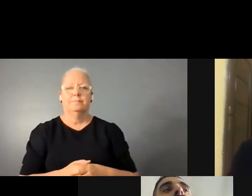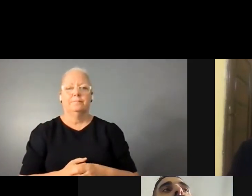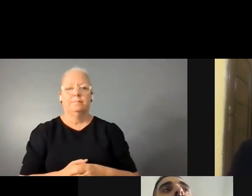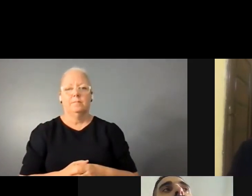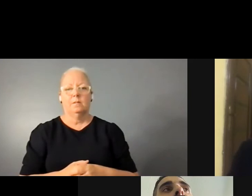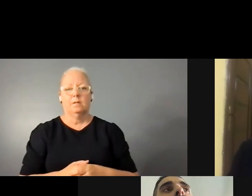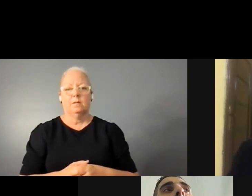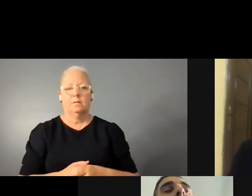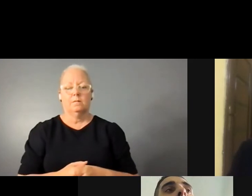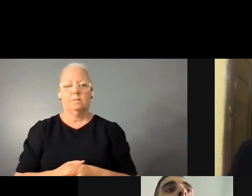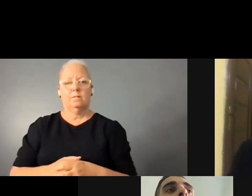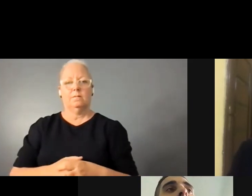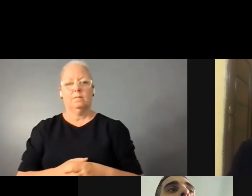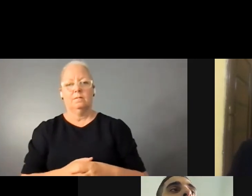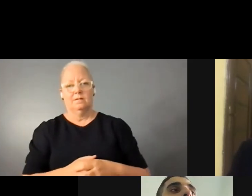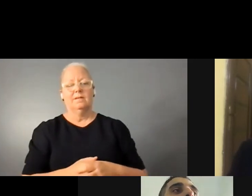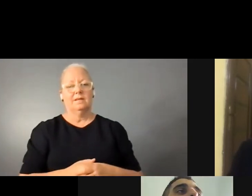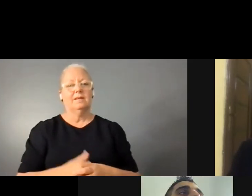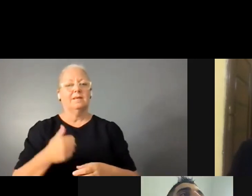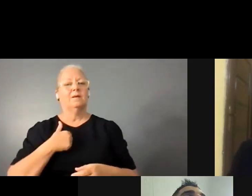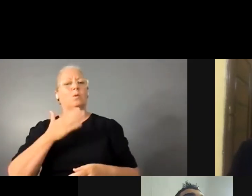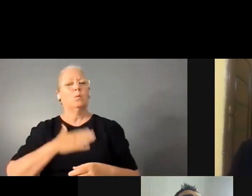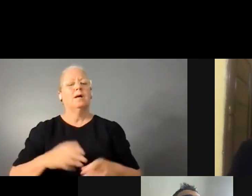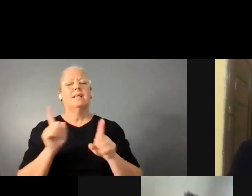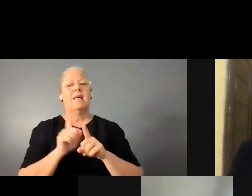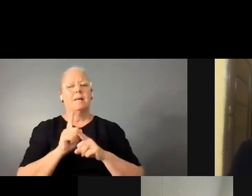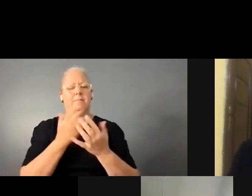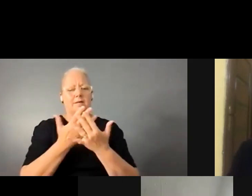We try to cover a wide array of people with disability,